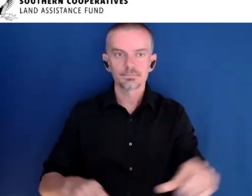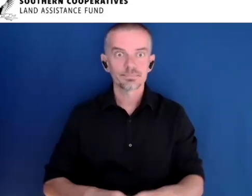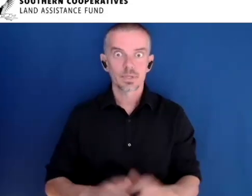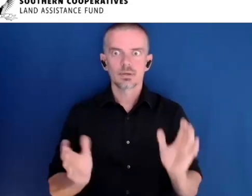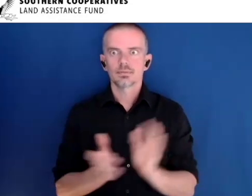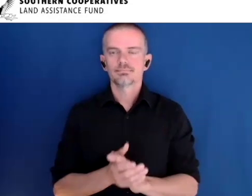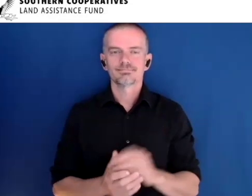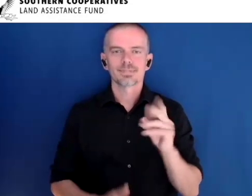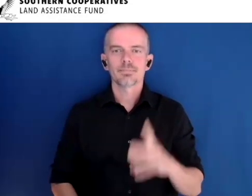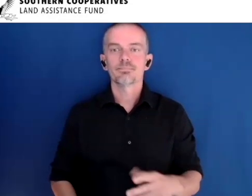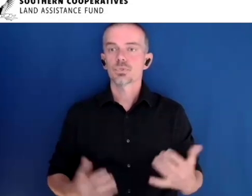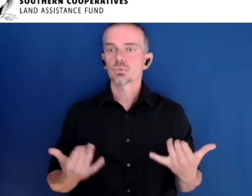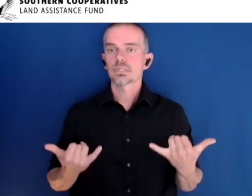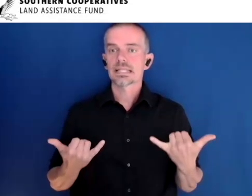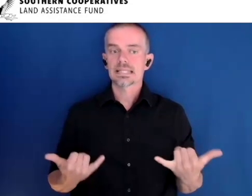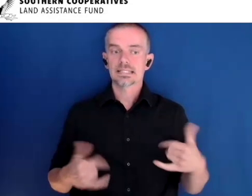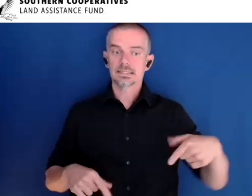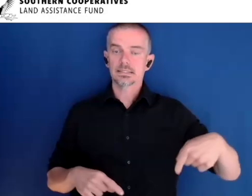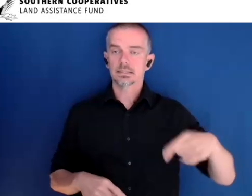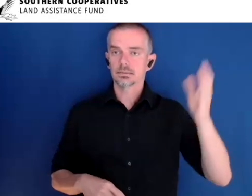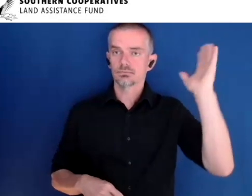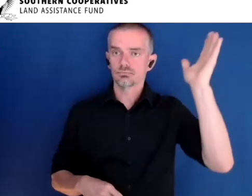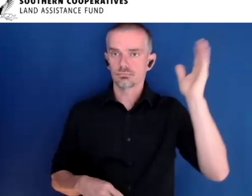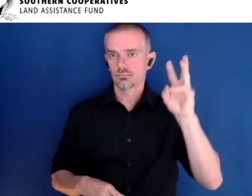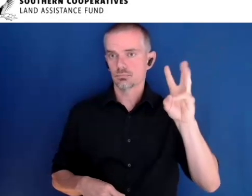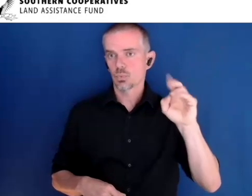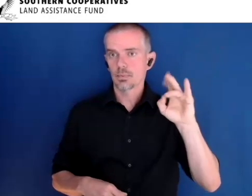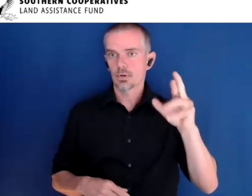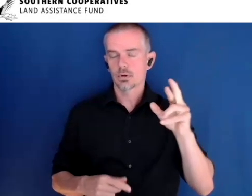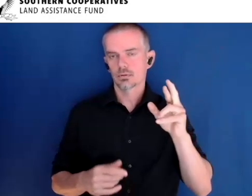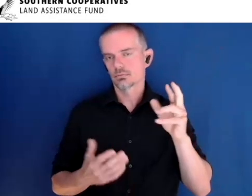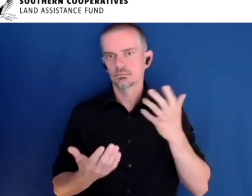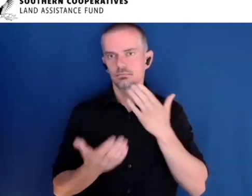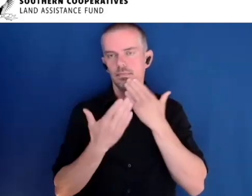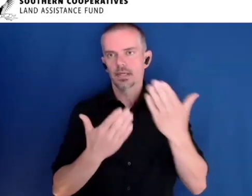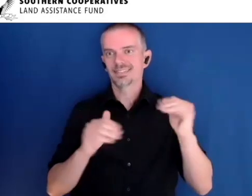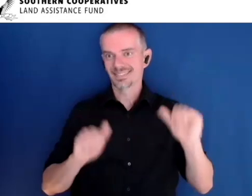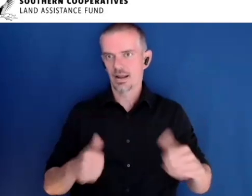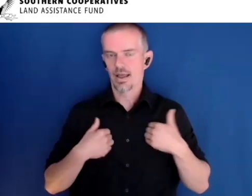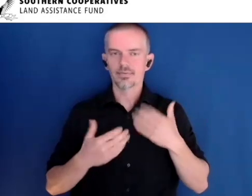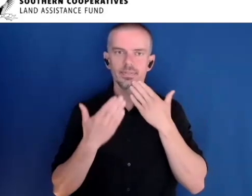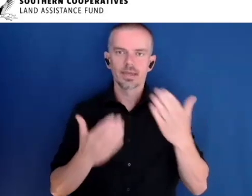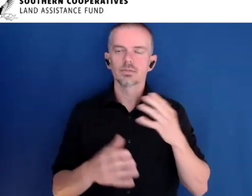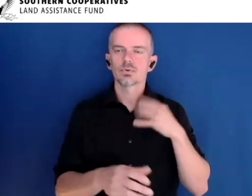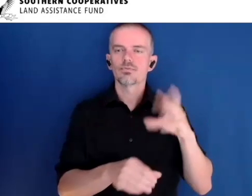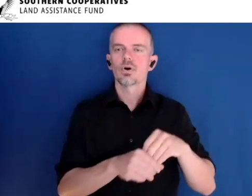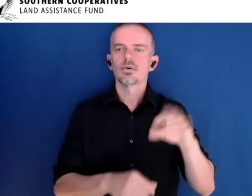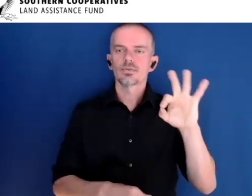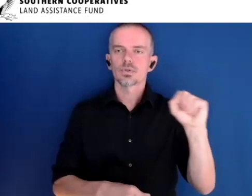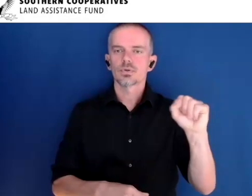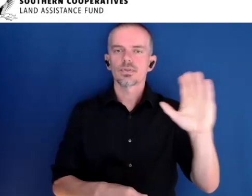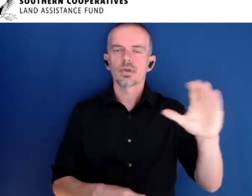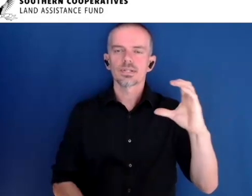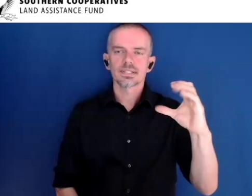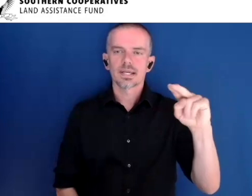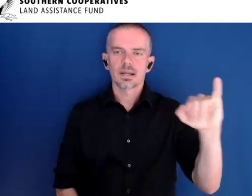Alrighty, this webinar is made possible thanks to our organization's involvement in the Forest Service's Community